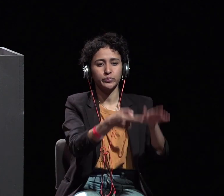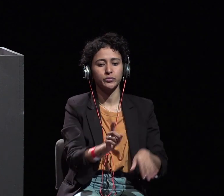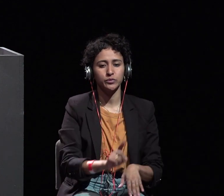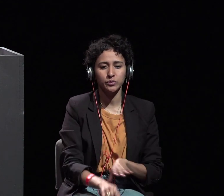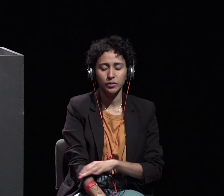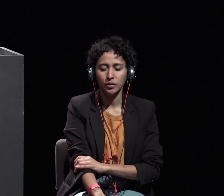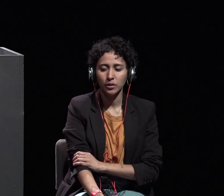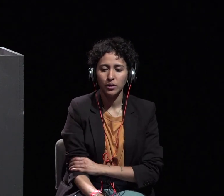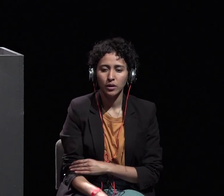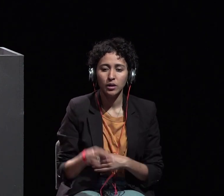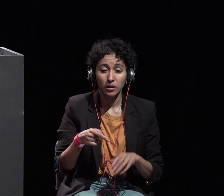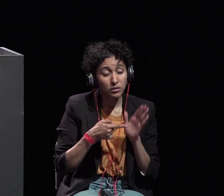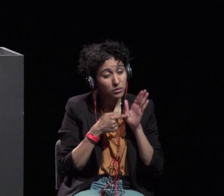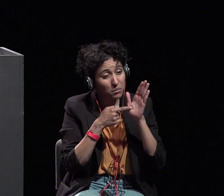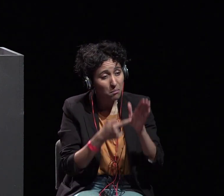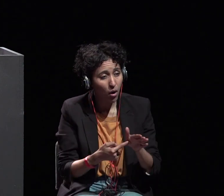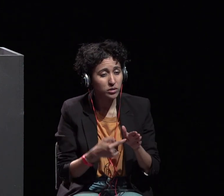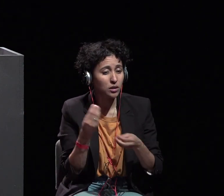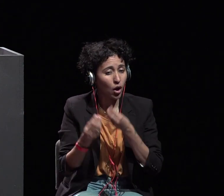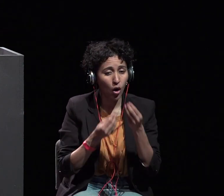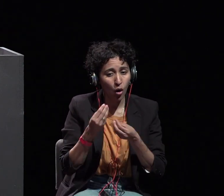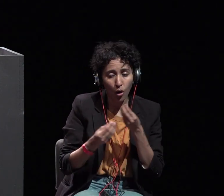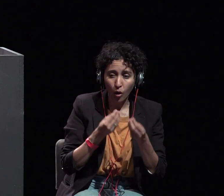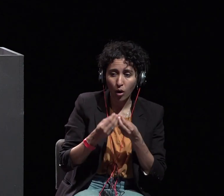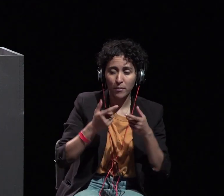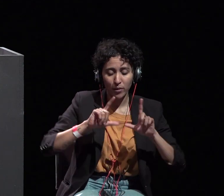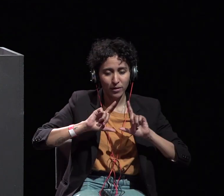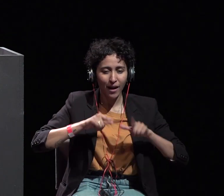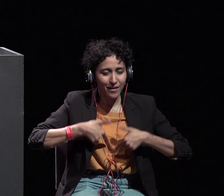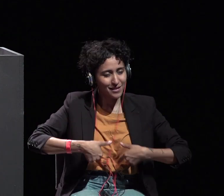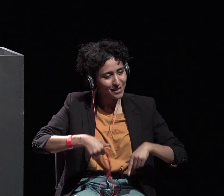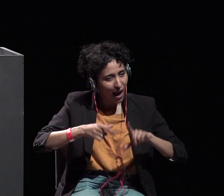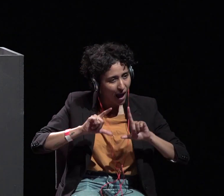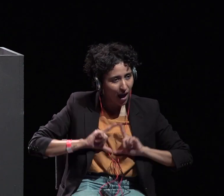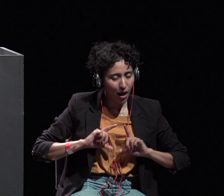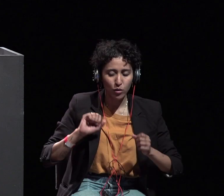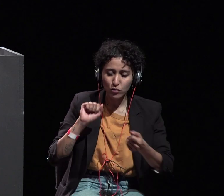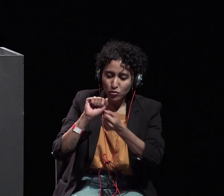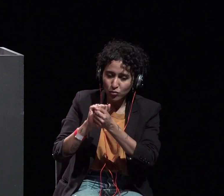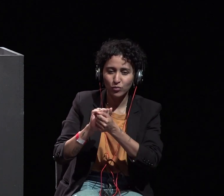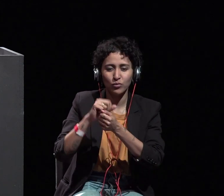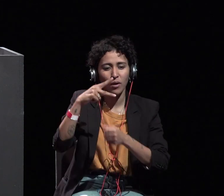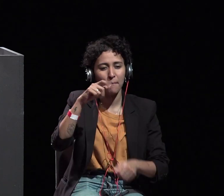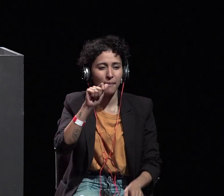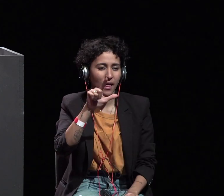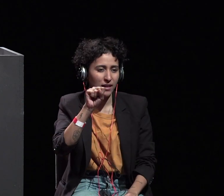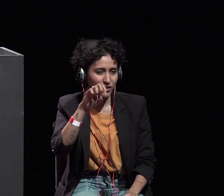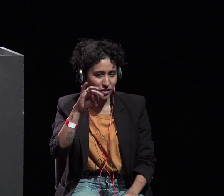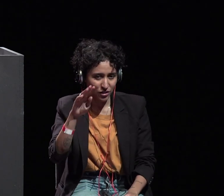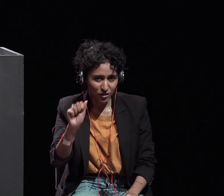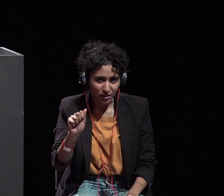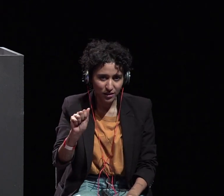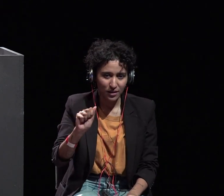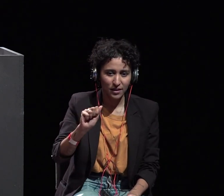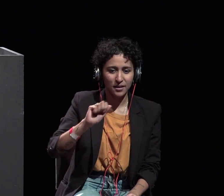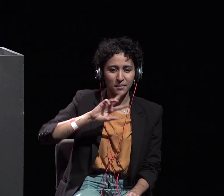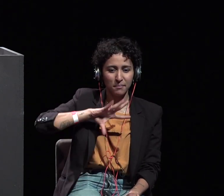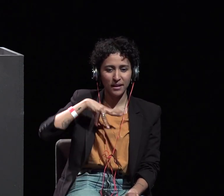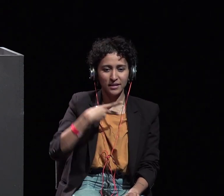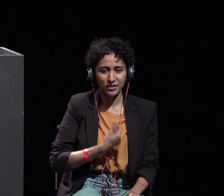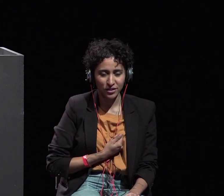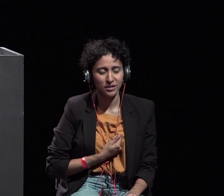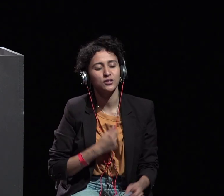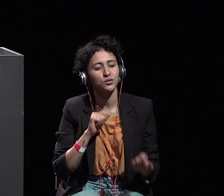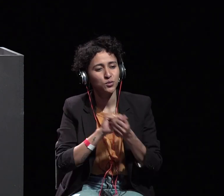occupation of Palestine. Next door to this place was an exhibition called Agitprop, which featured contemporary protest art and other materials created